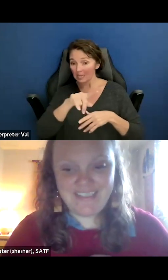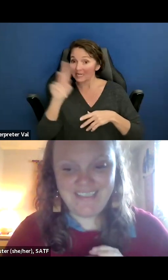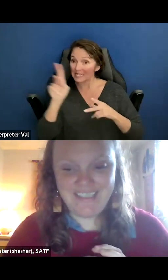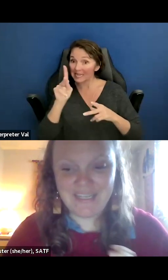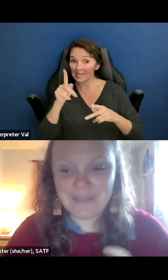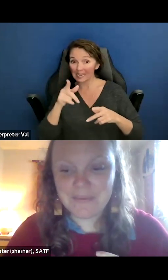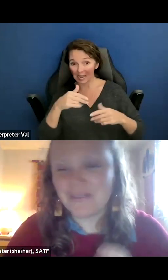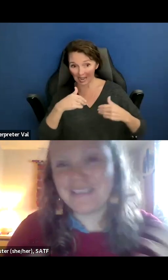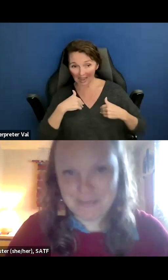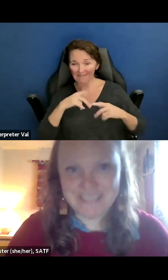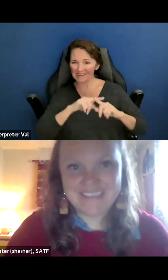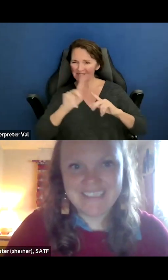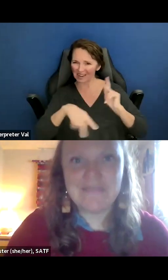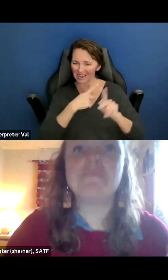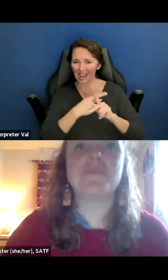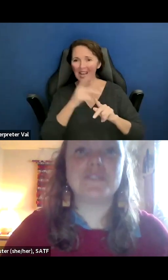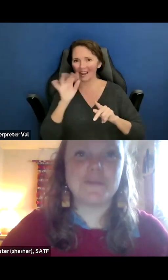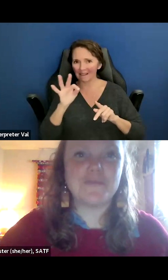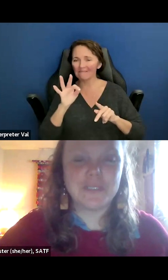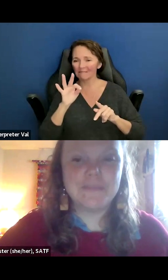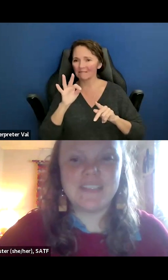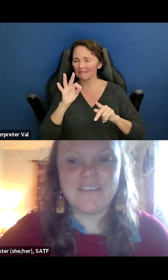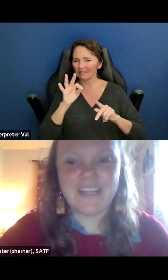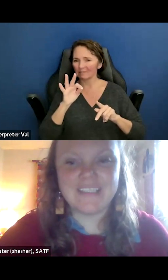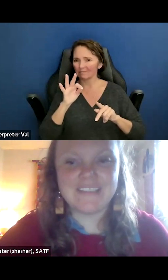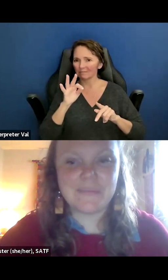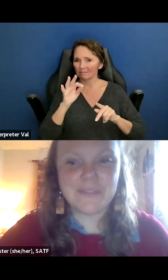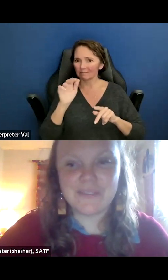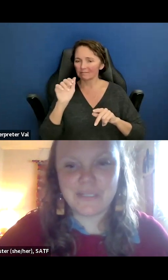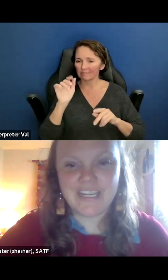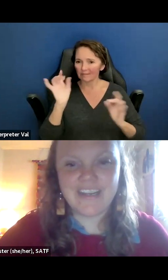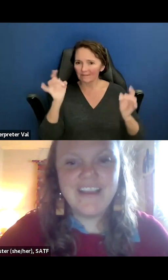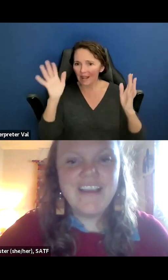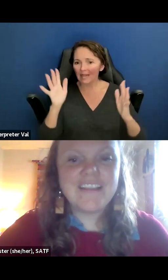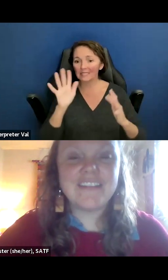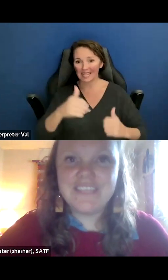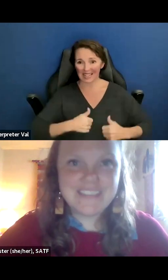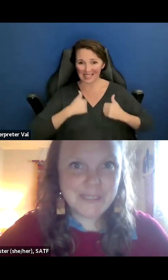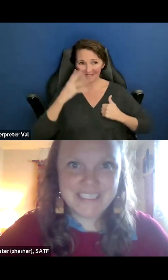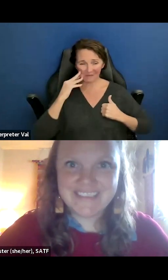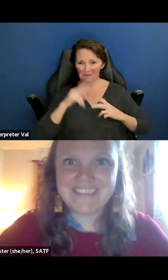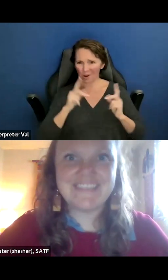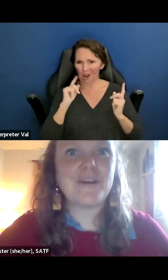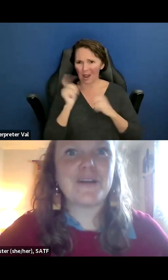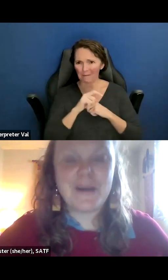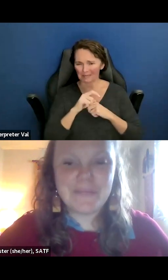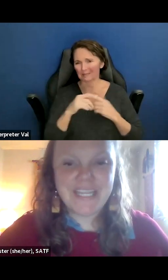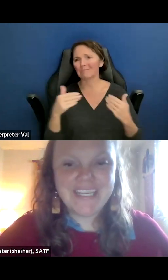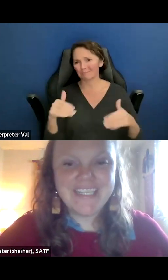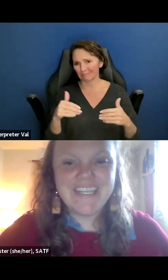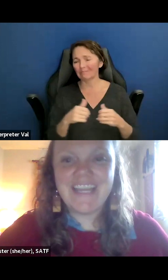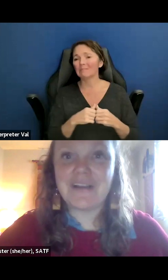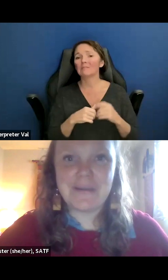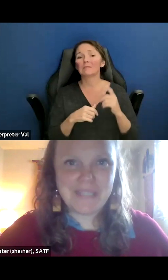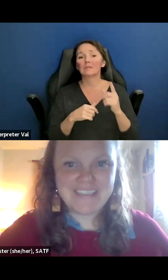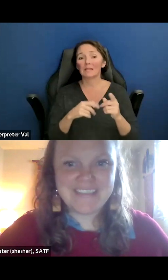that young people are experiencing multiple forms of violence and abuse in Oregon. Their lived experiences are